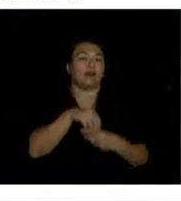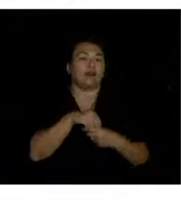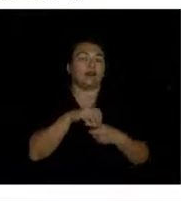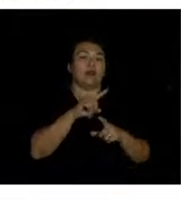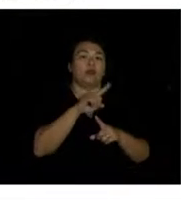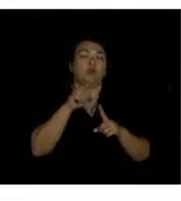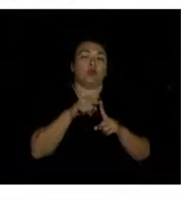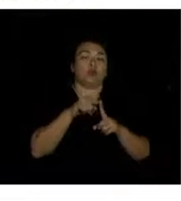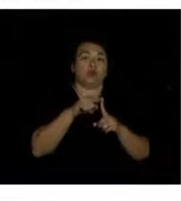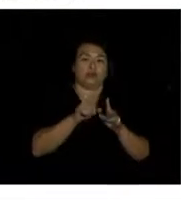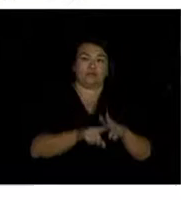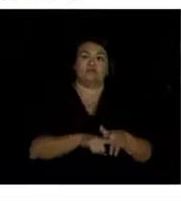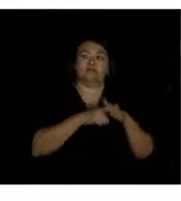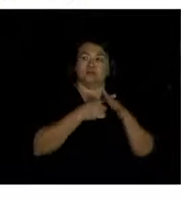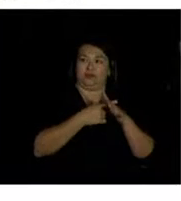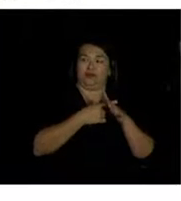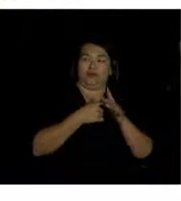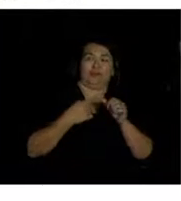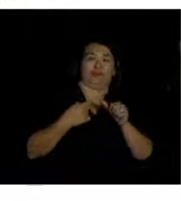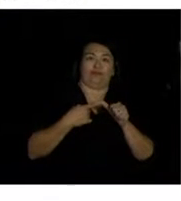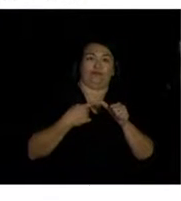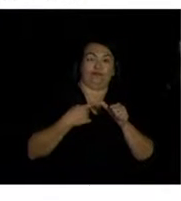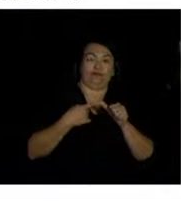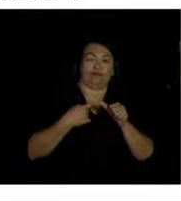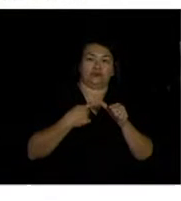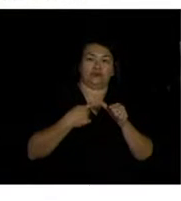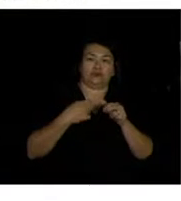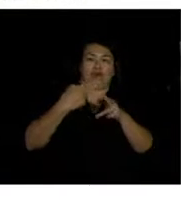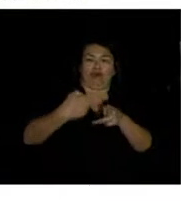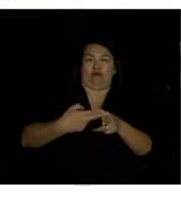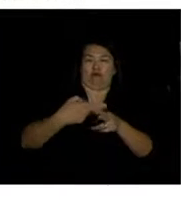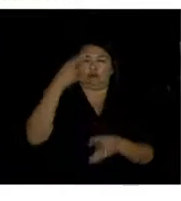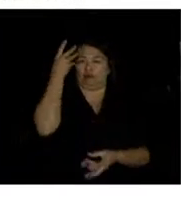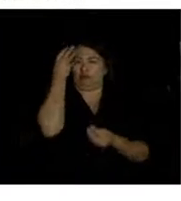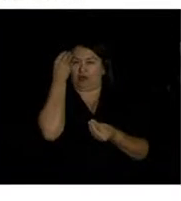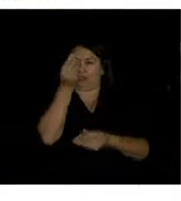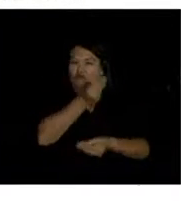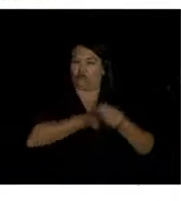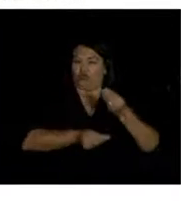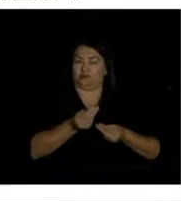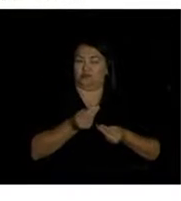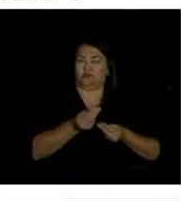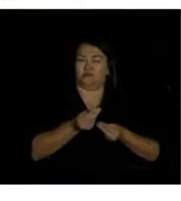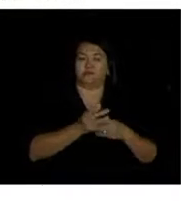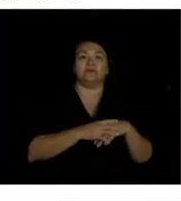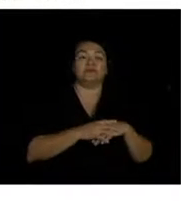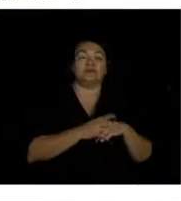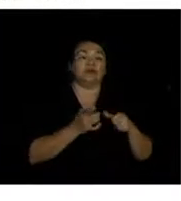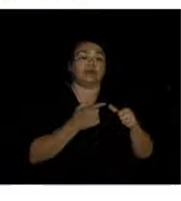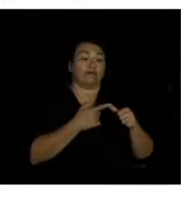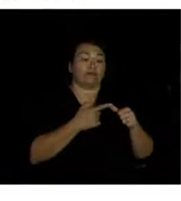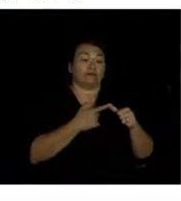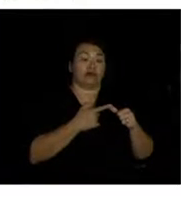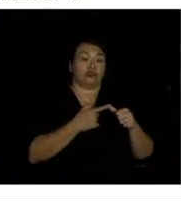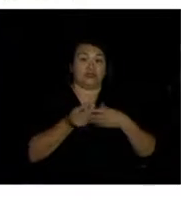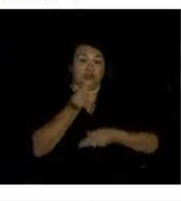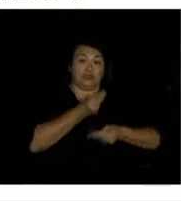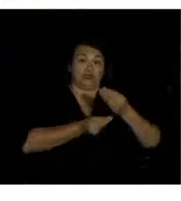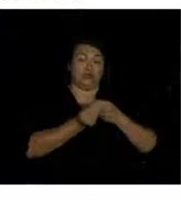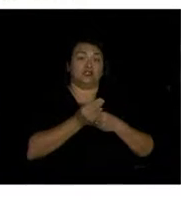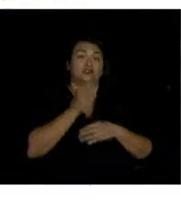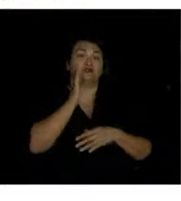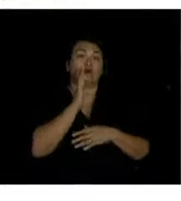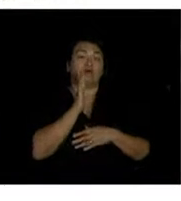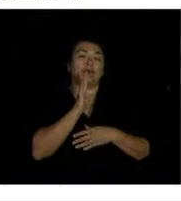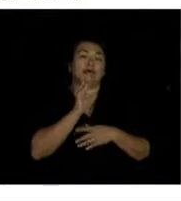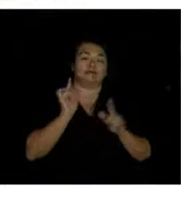to kick off the first, what I call thought exchange, right? So the first exchange is going to be